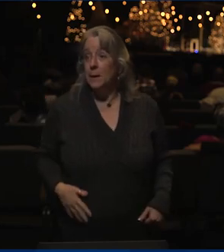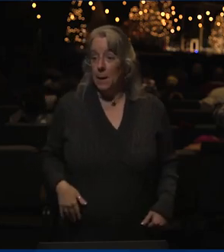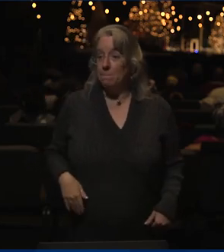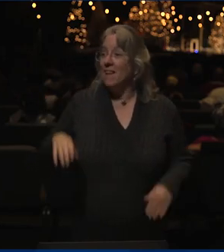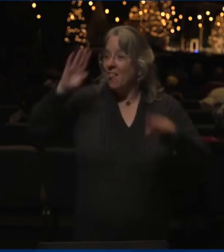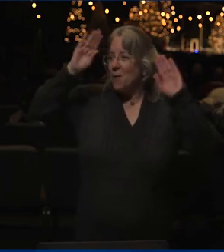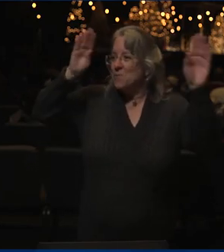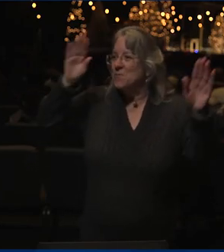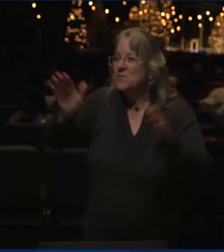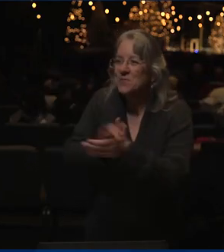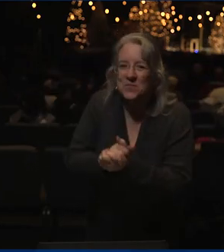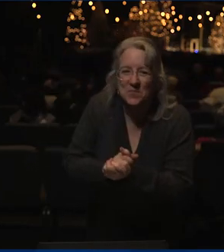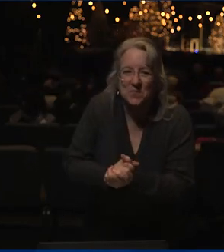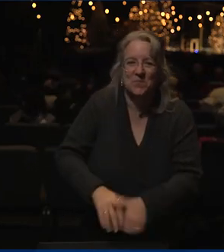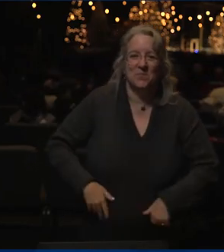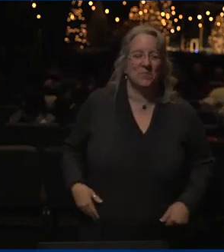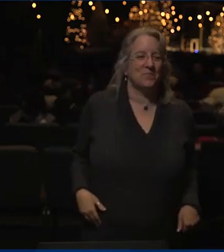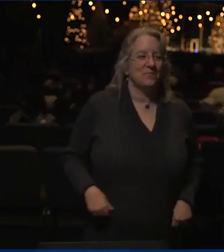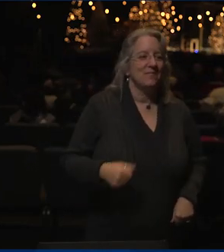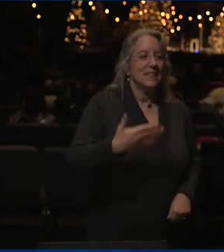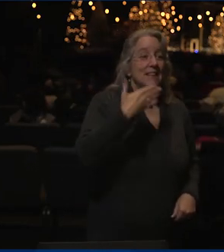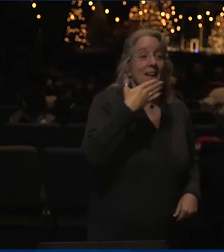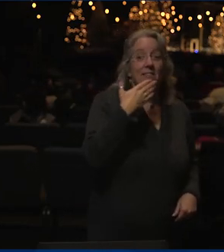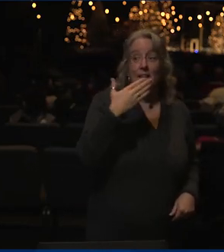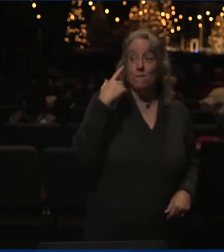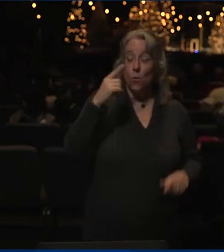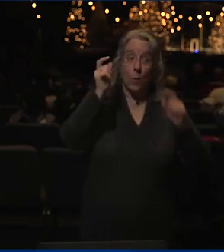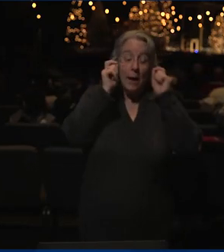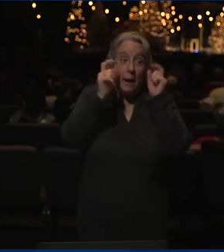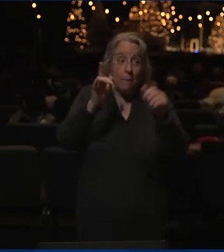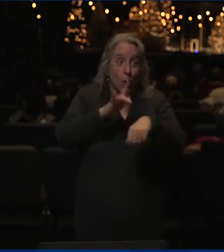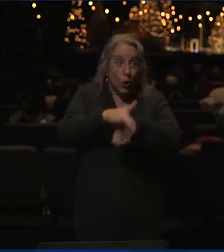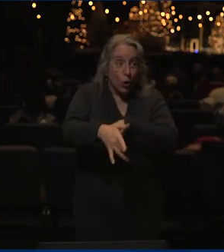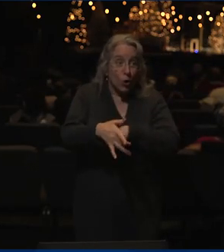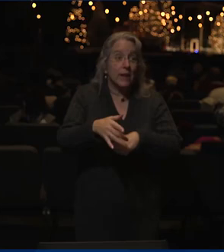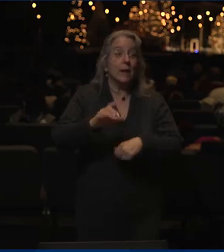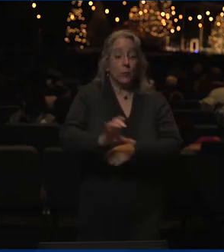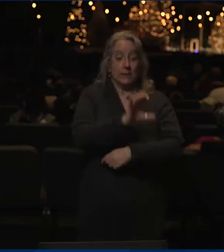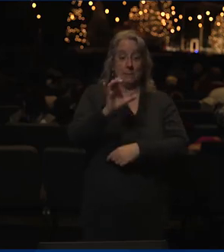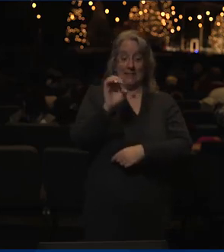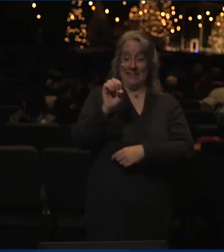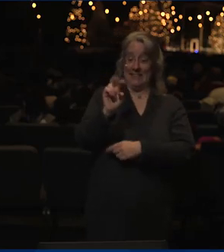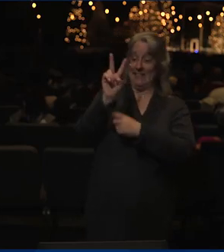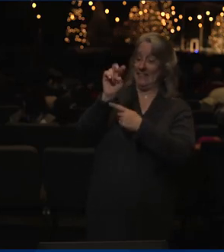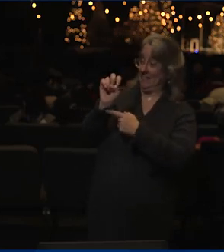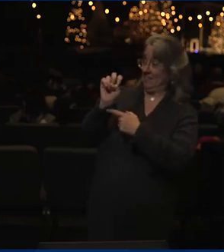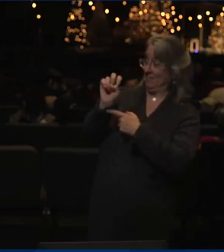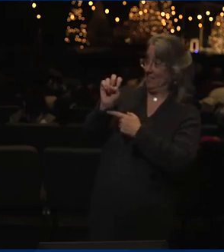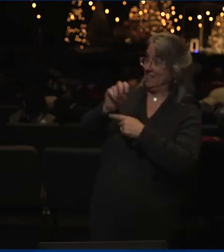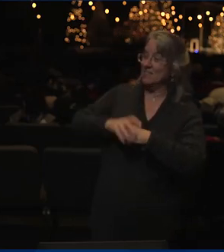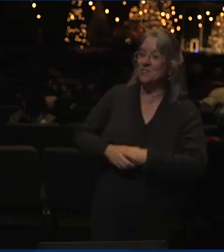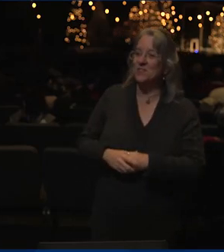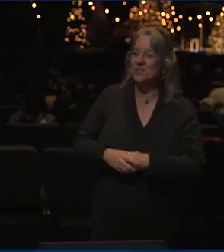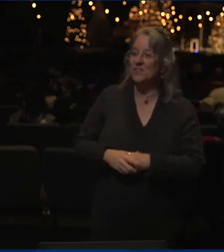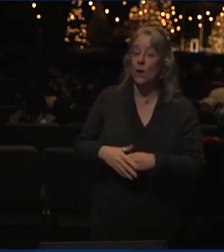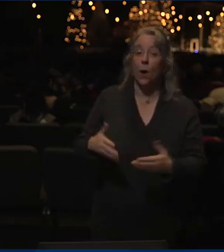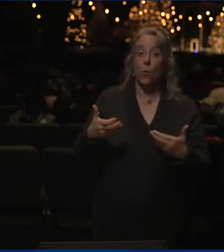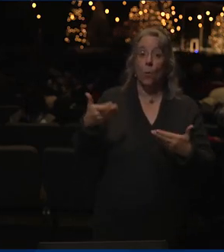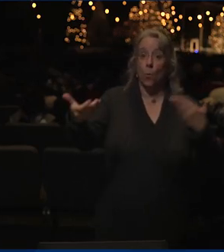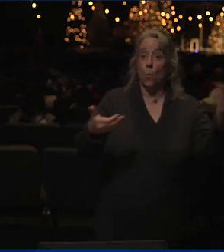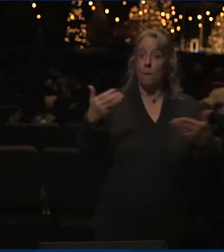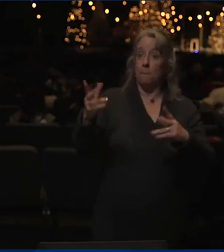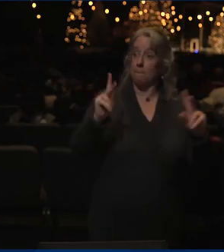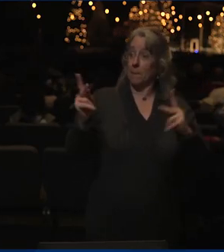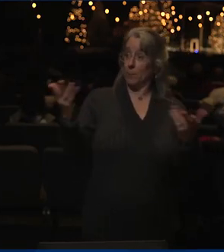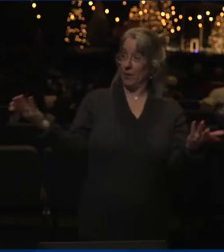Hello. Thank you for waking up early on Christmas Eve. I want to welcome those of you who are here